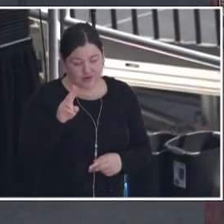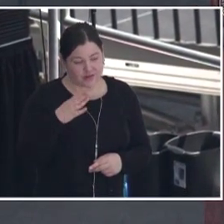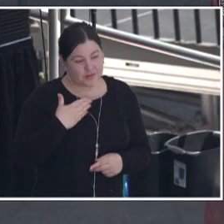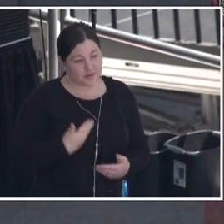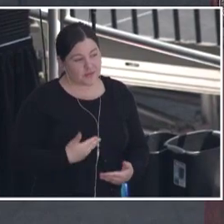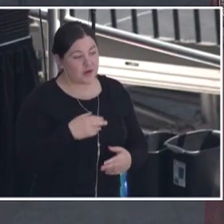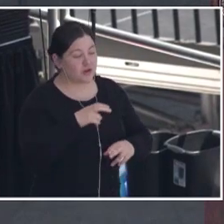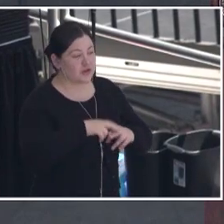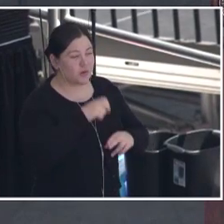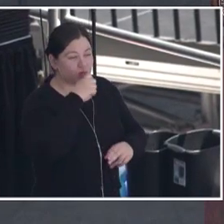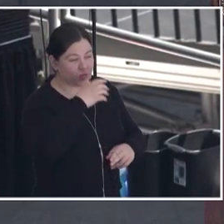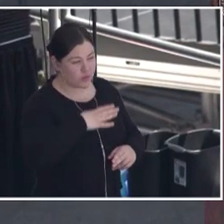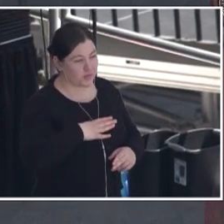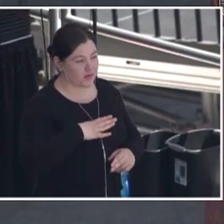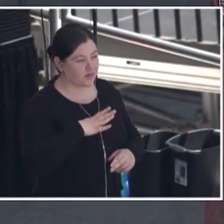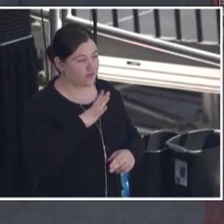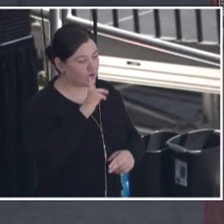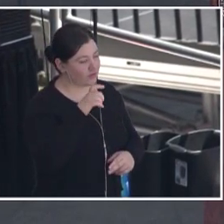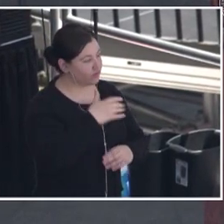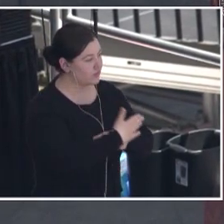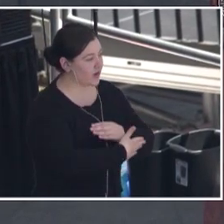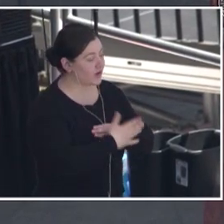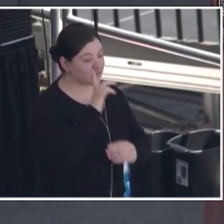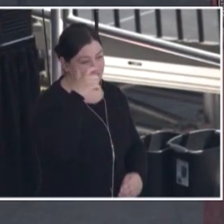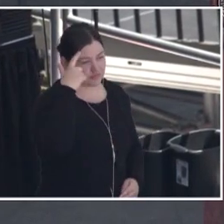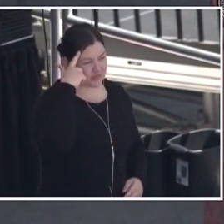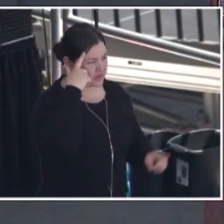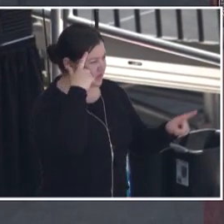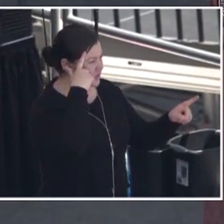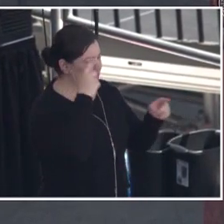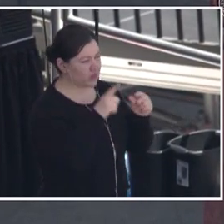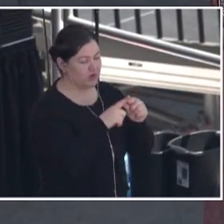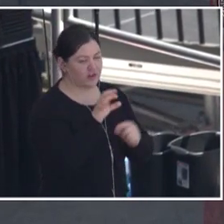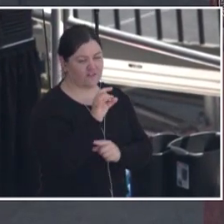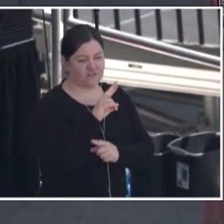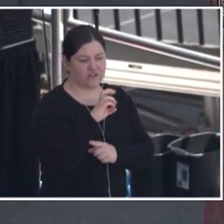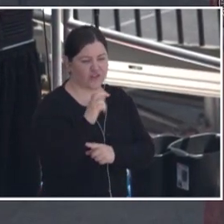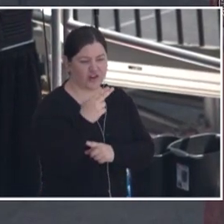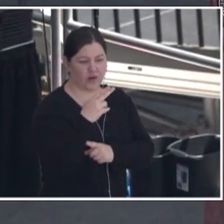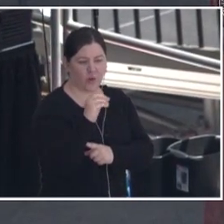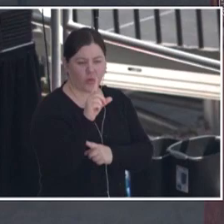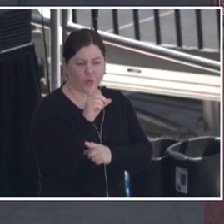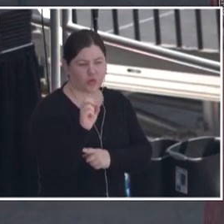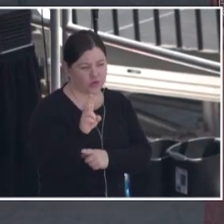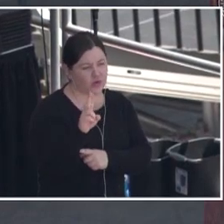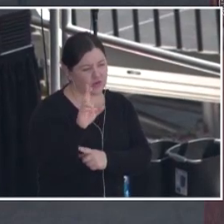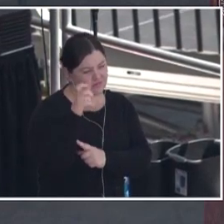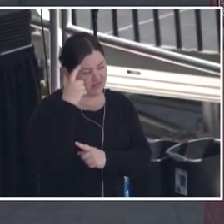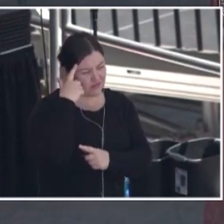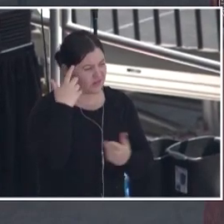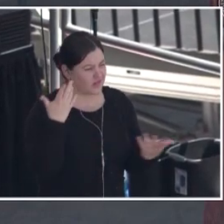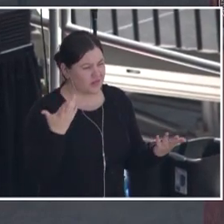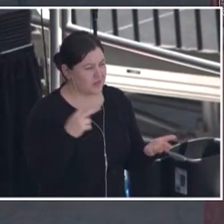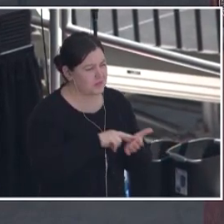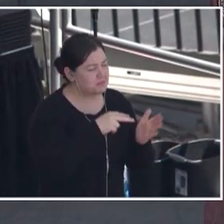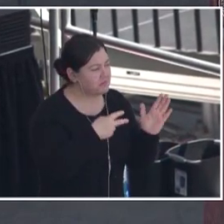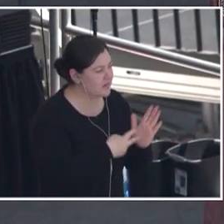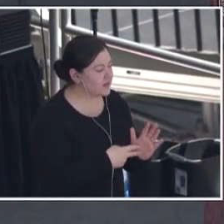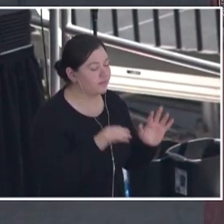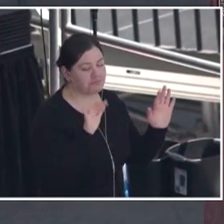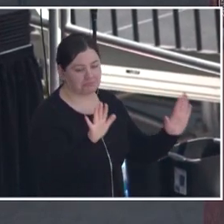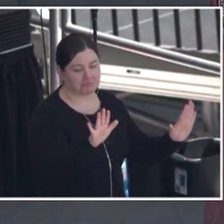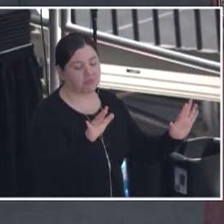of Freeholders. And many of you are probably saying, what the heck is a freeholder? That's actually the most common question that we